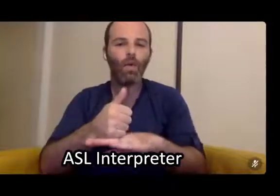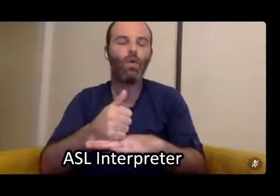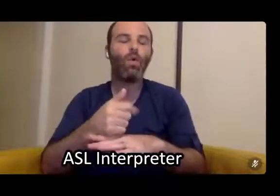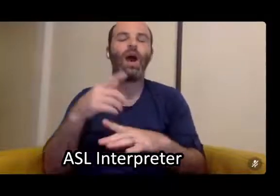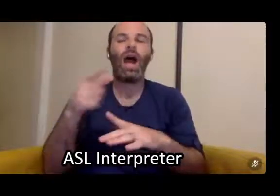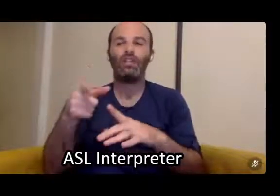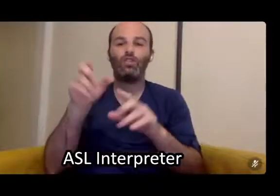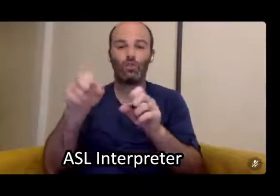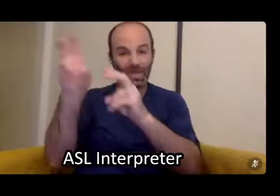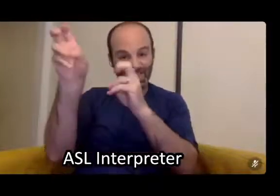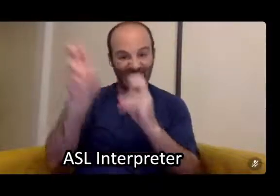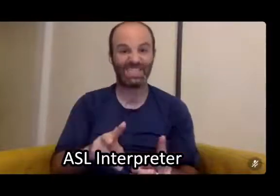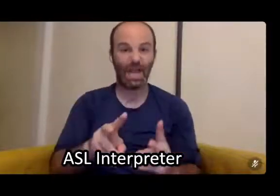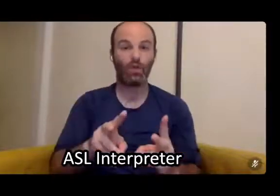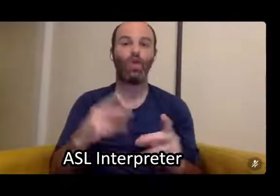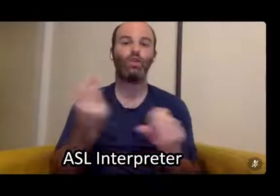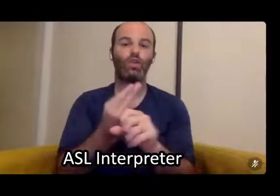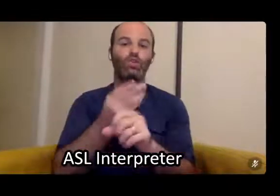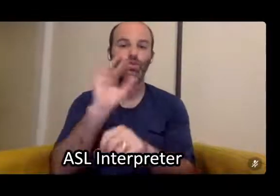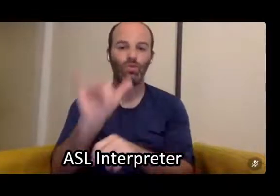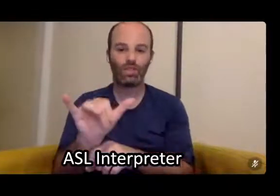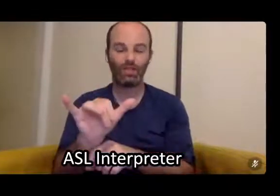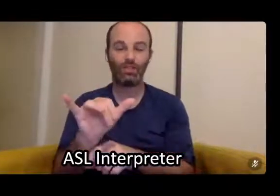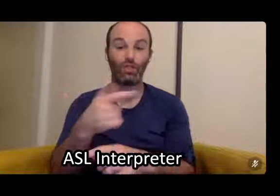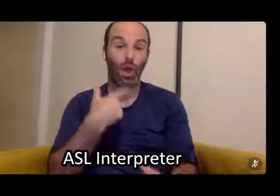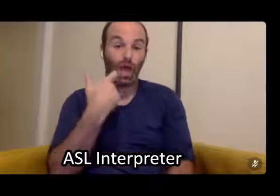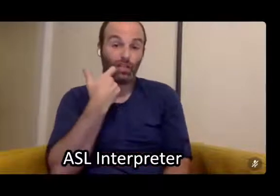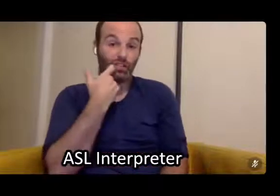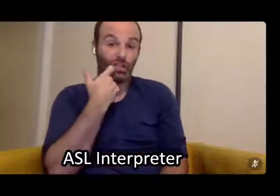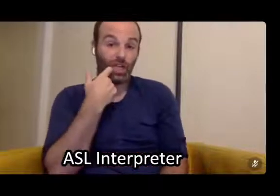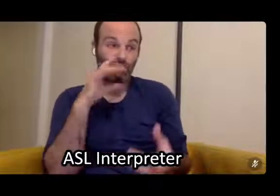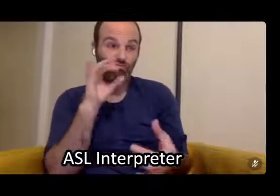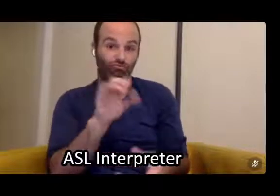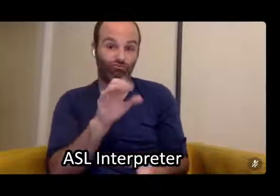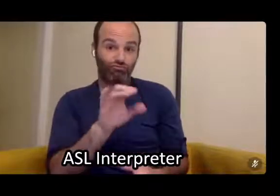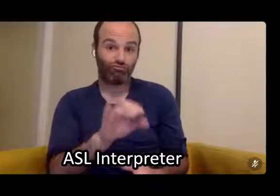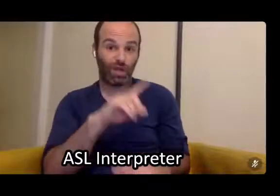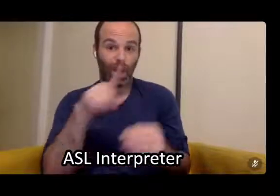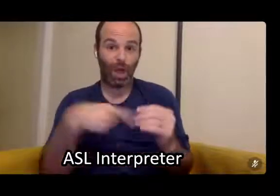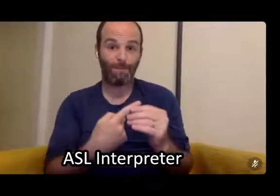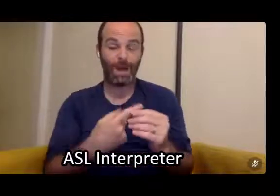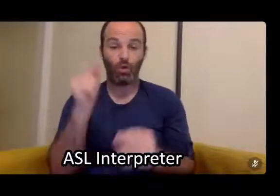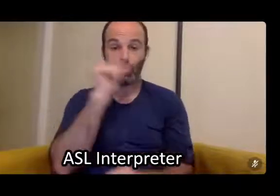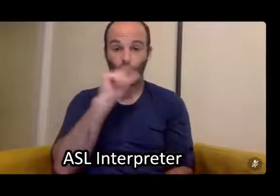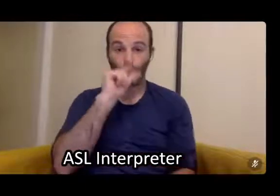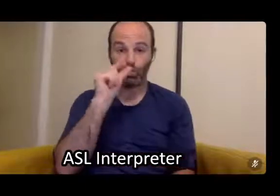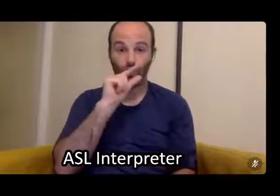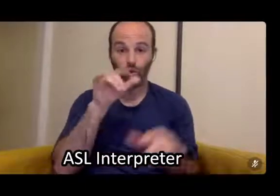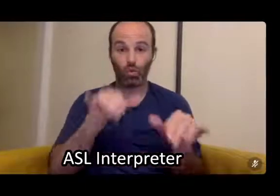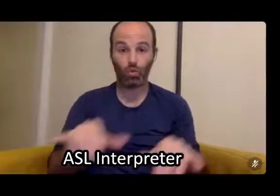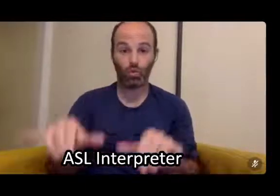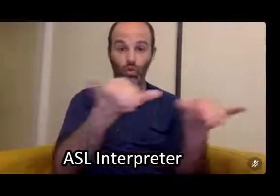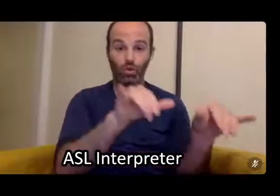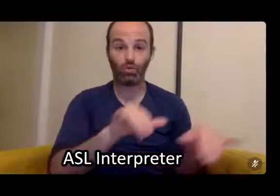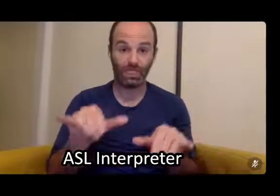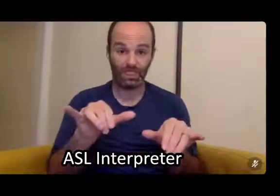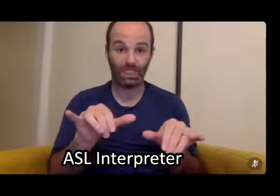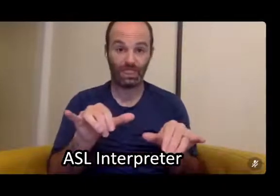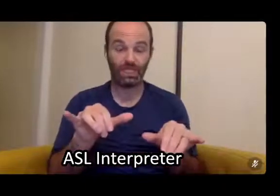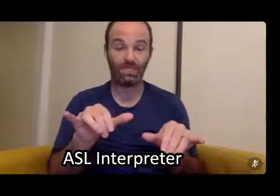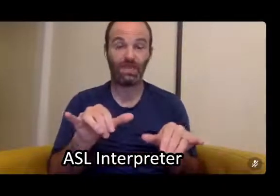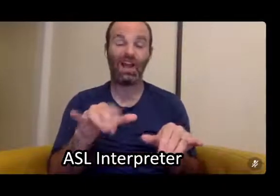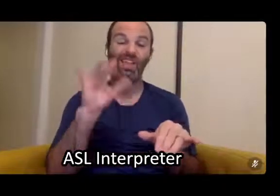described how to make a Google routine, which is a very simple way. Okay, Google, stop. It's a very simple way